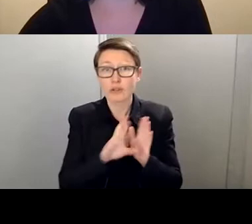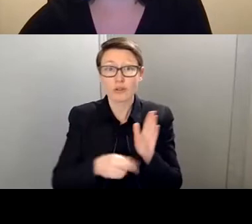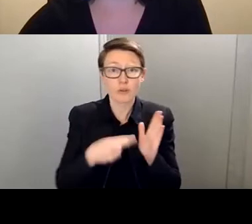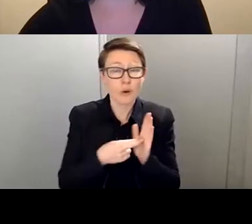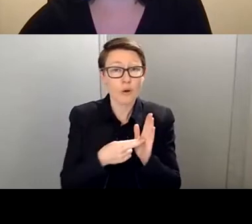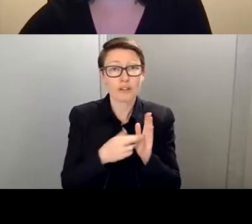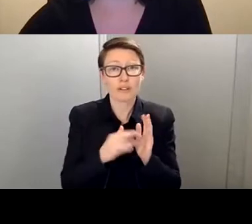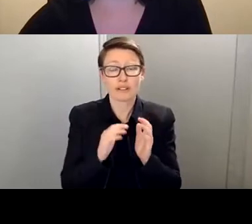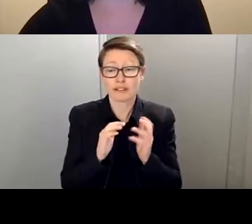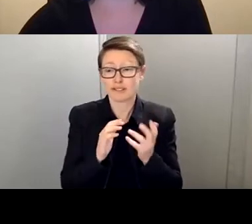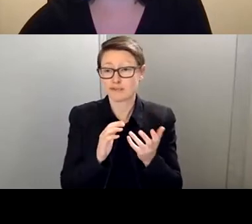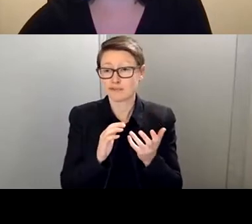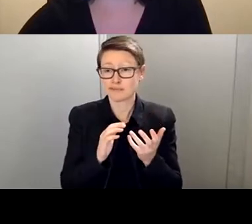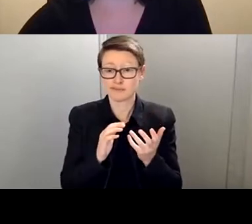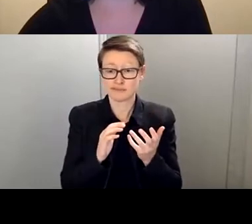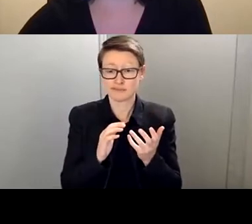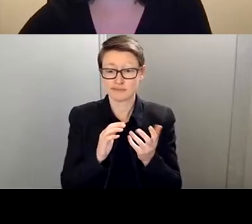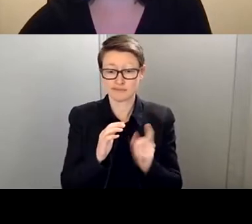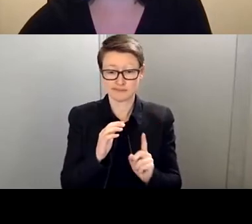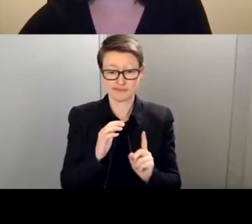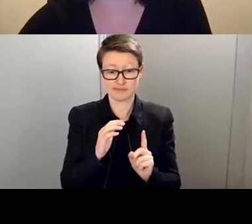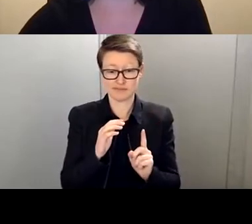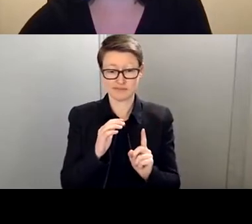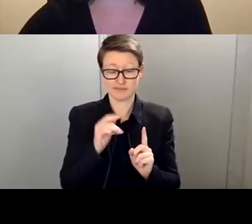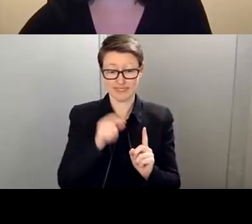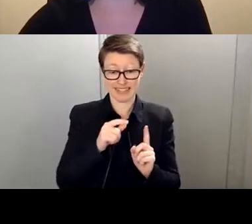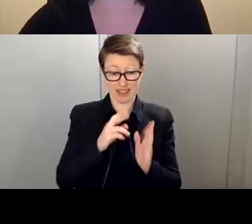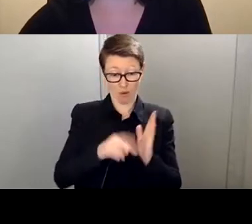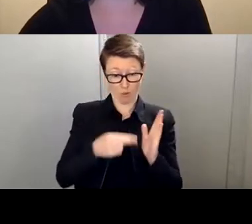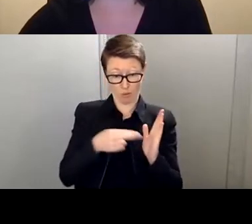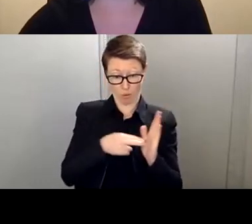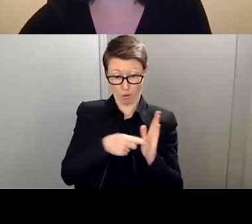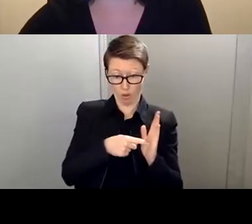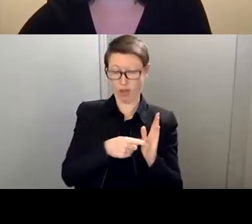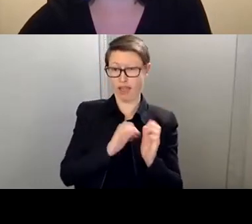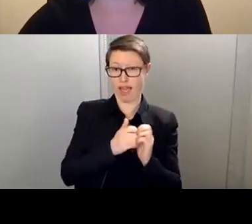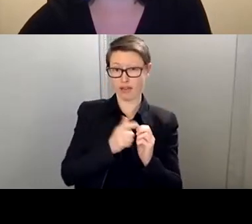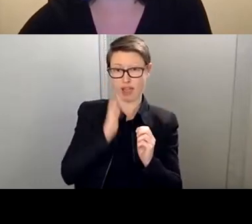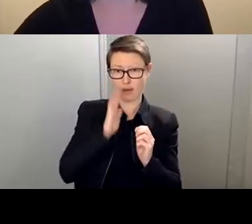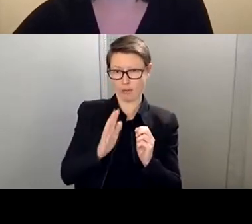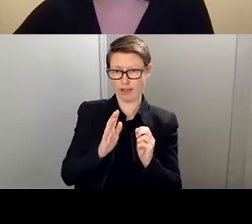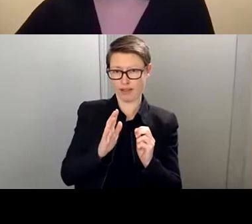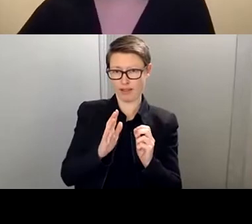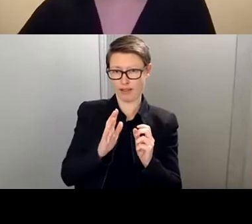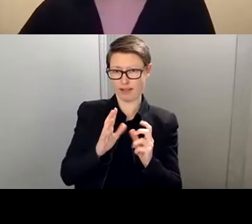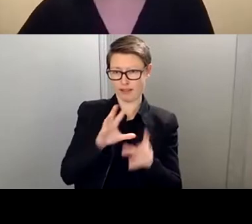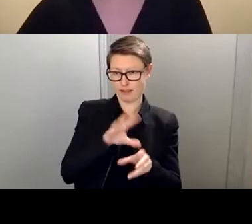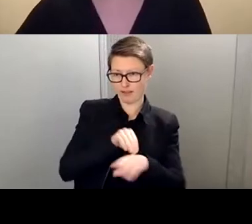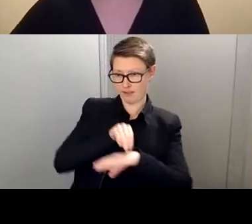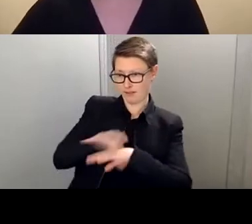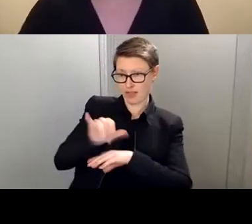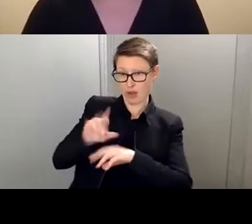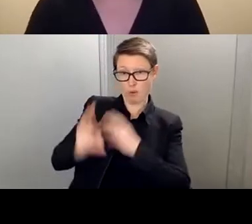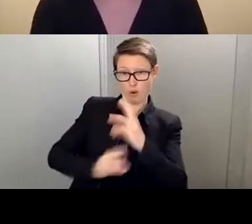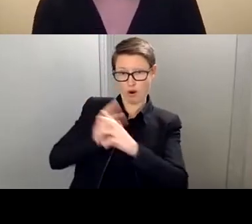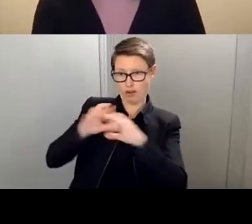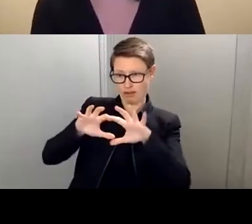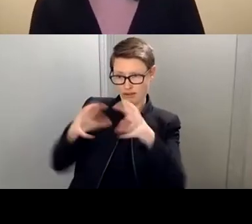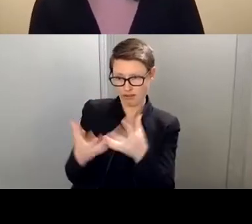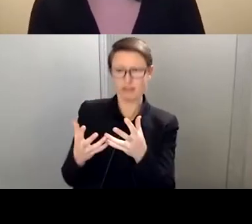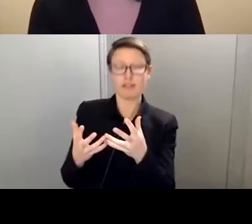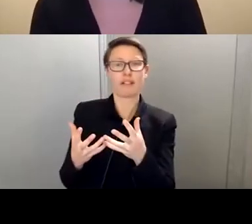fill out a particular role world that we are building, the better opportunity we have to